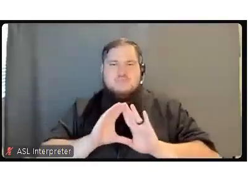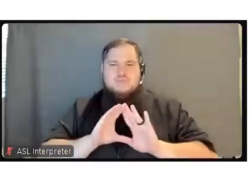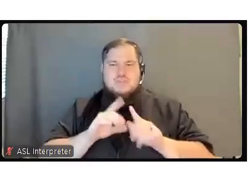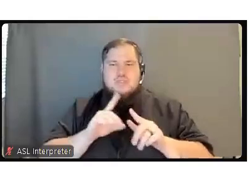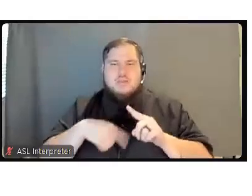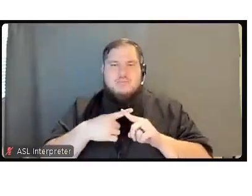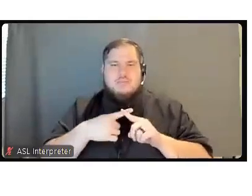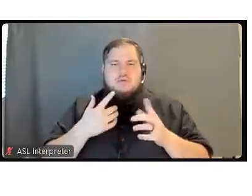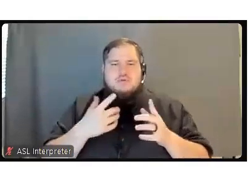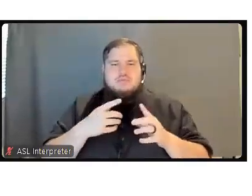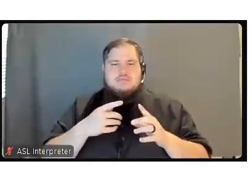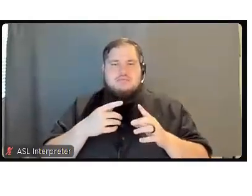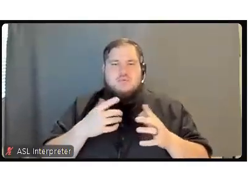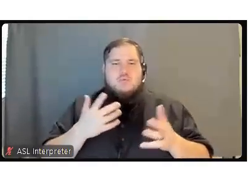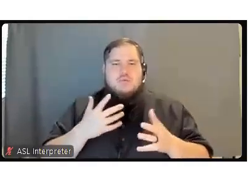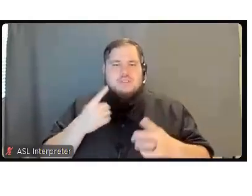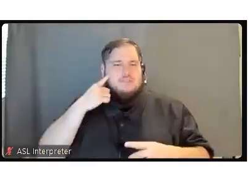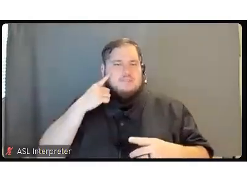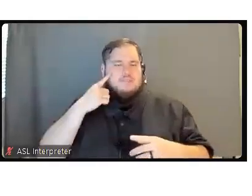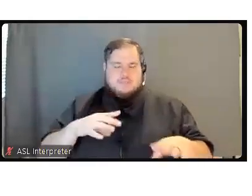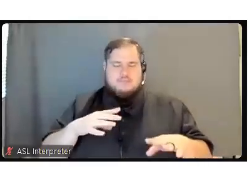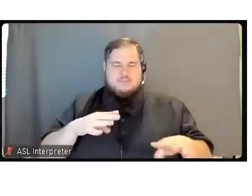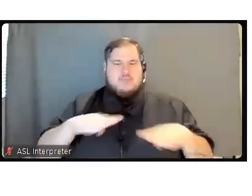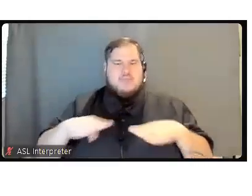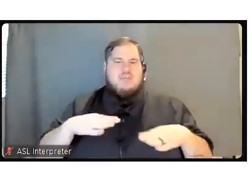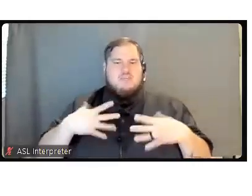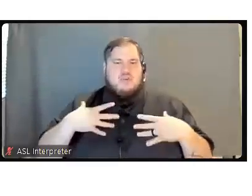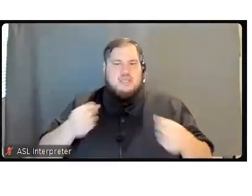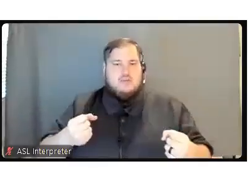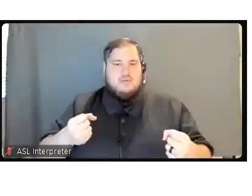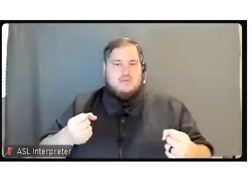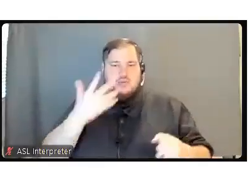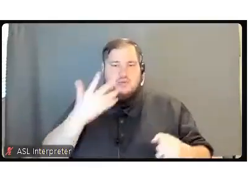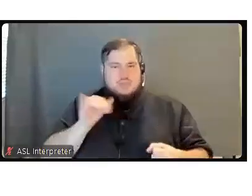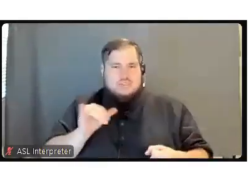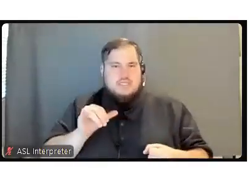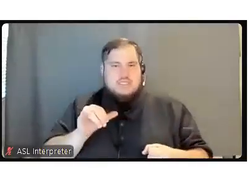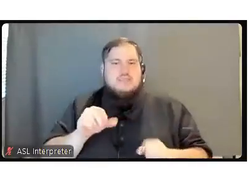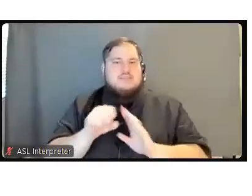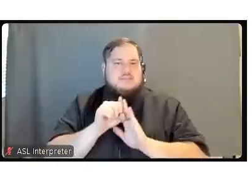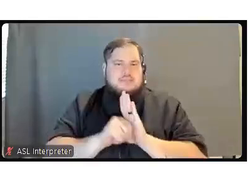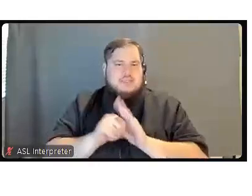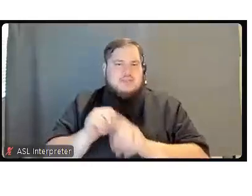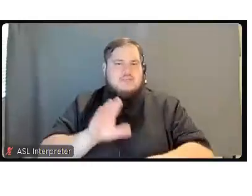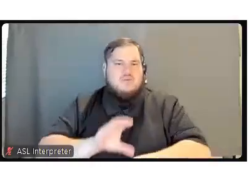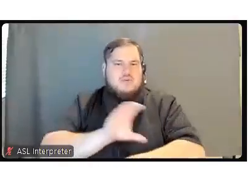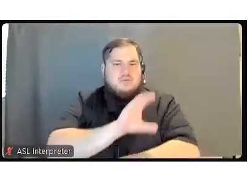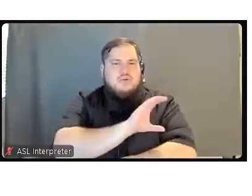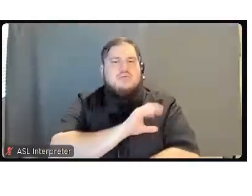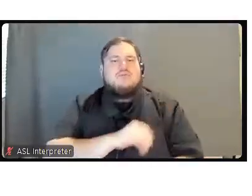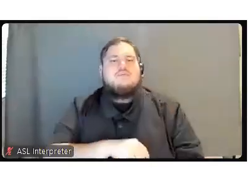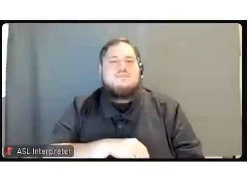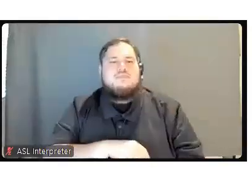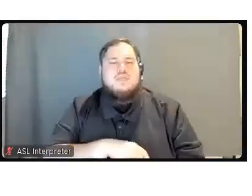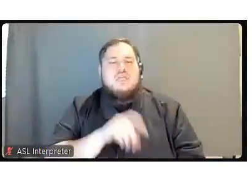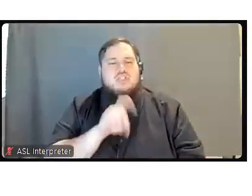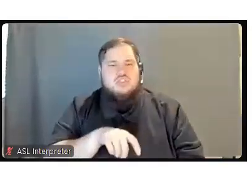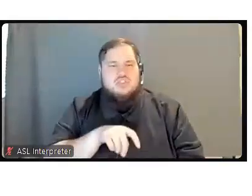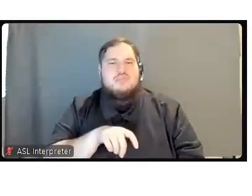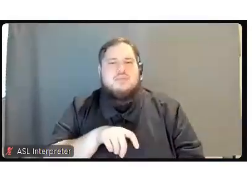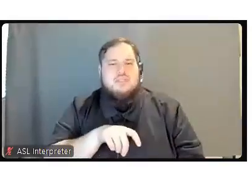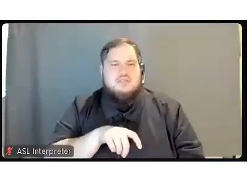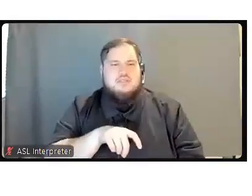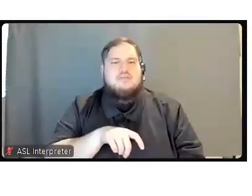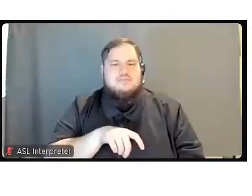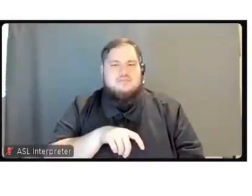of behavioral health in the state of Colorado. It should be seen as a key data source for behavioral health